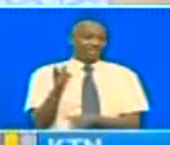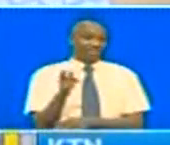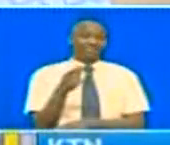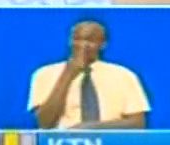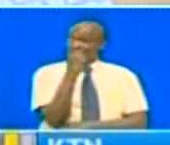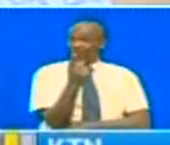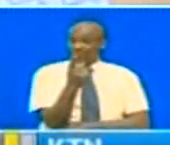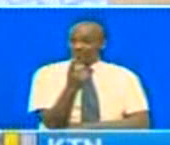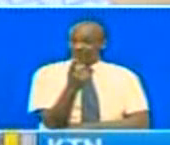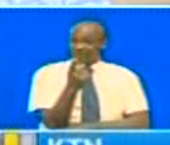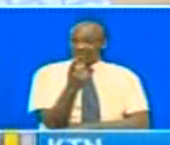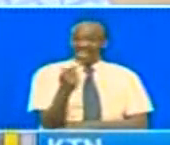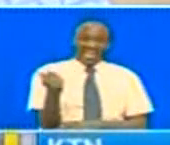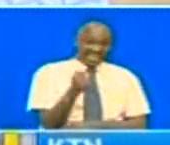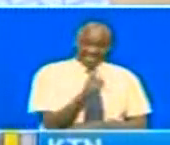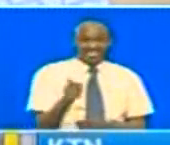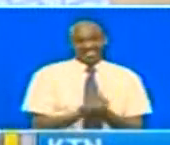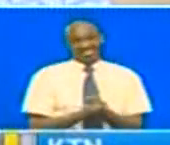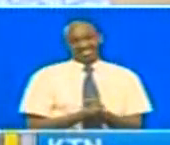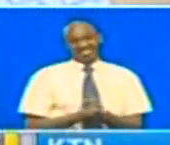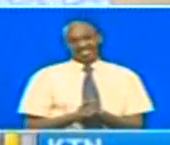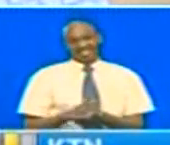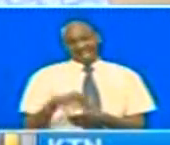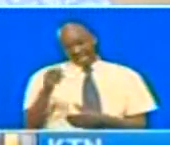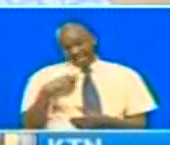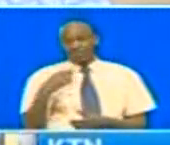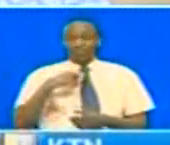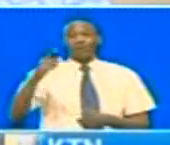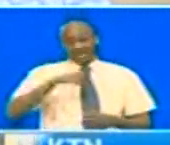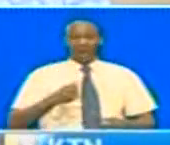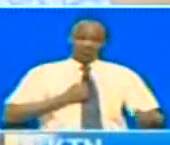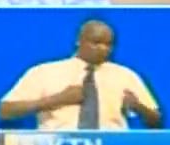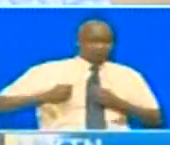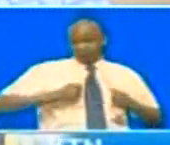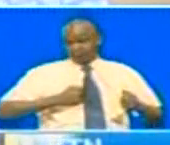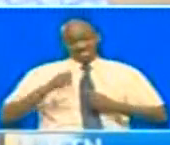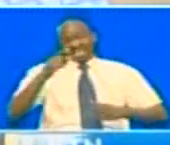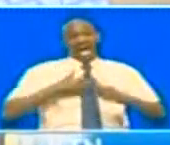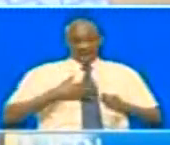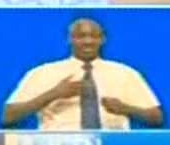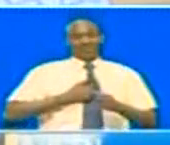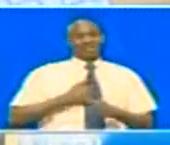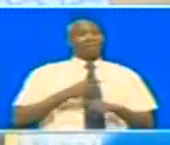you, in any battle, people will come chest thumping. But